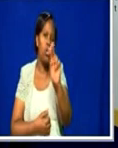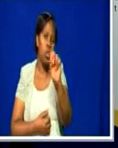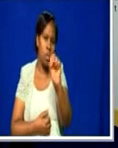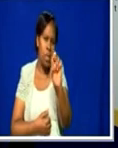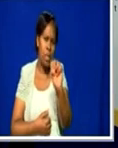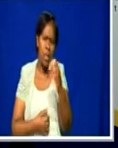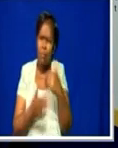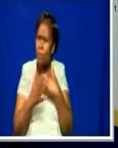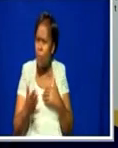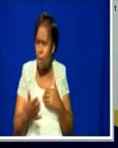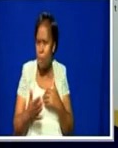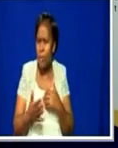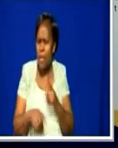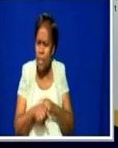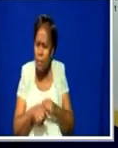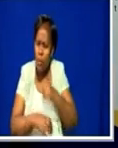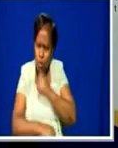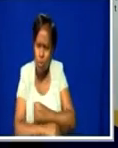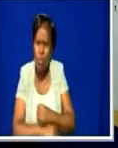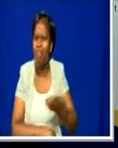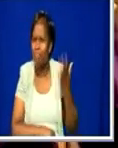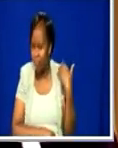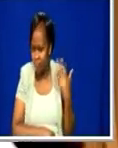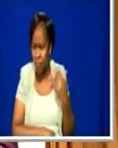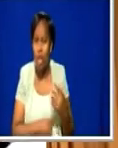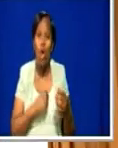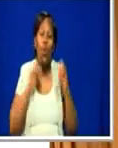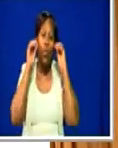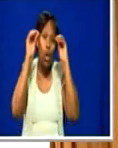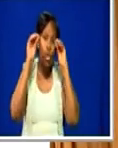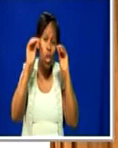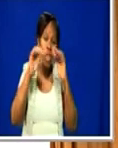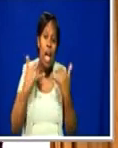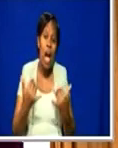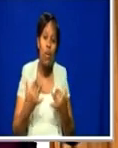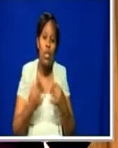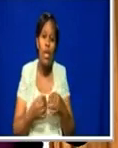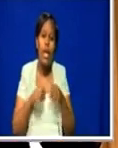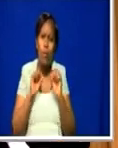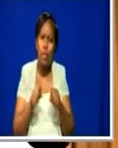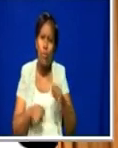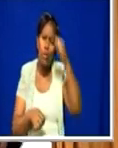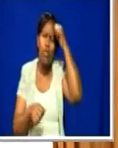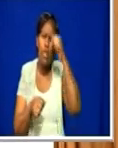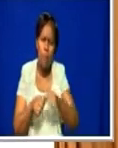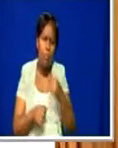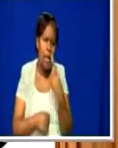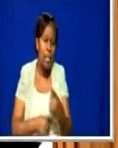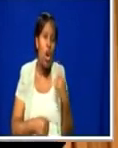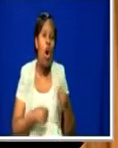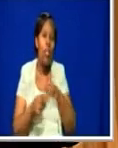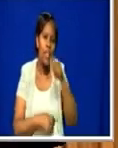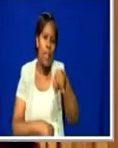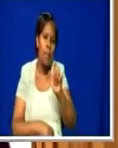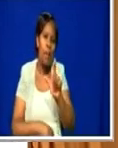Mwalimu, before that, when I was in school those days, we were taught how to be able to remember each and every other planet.